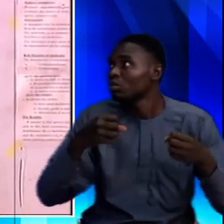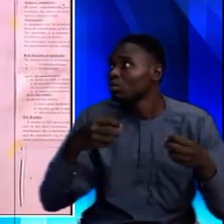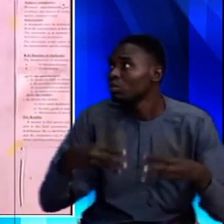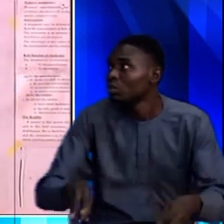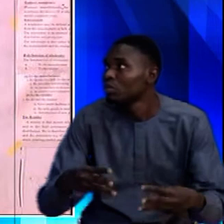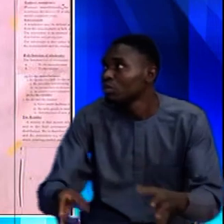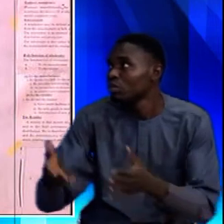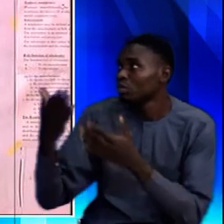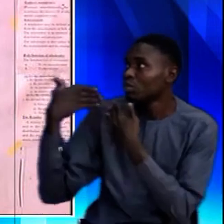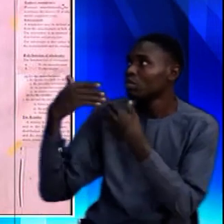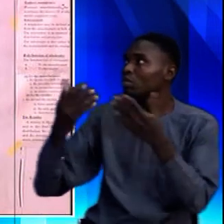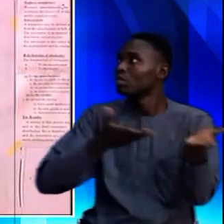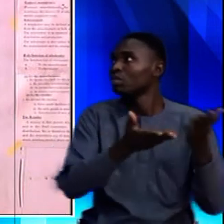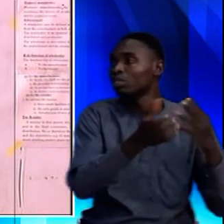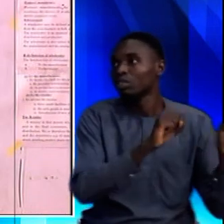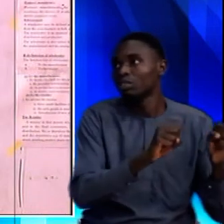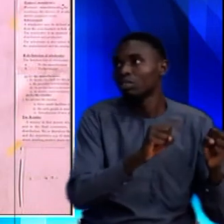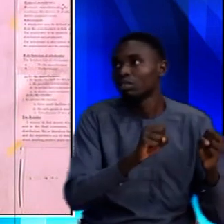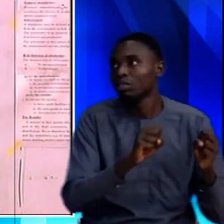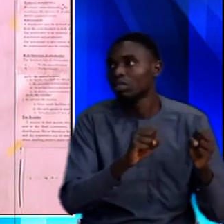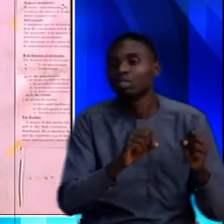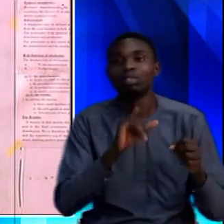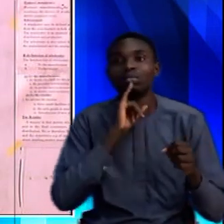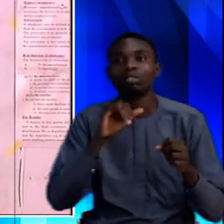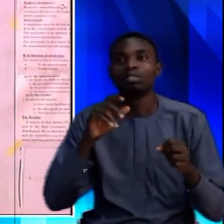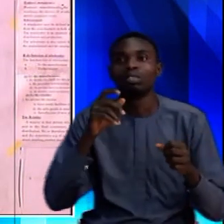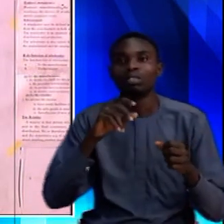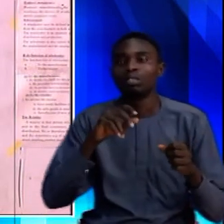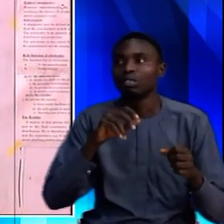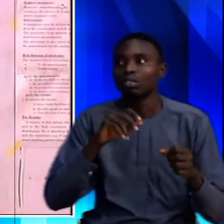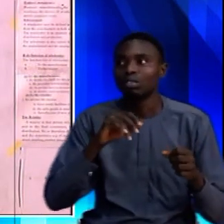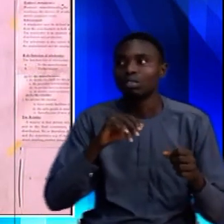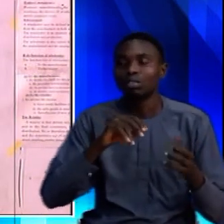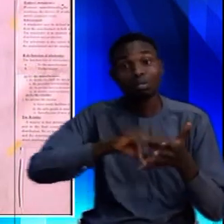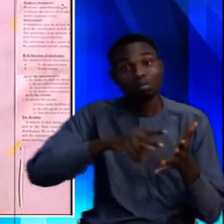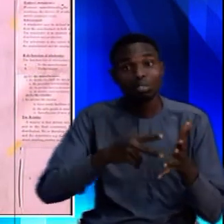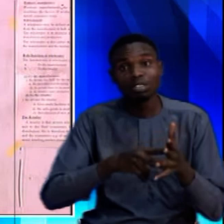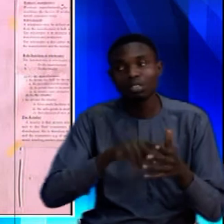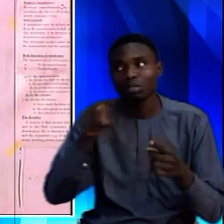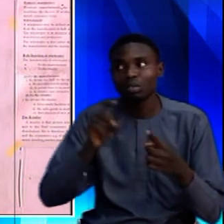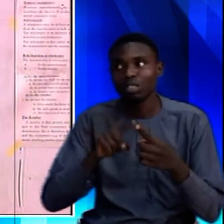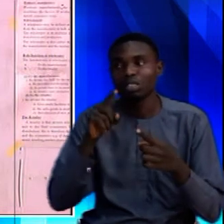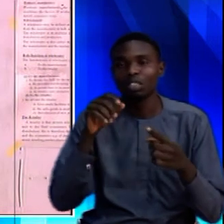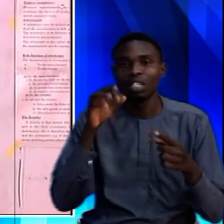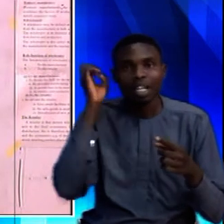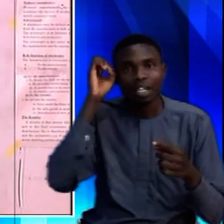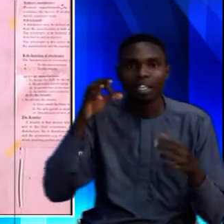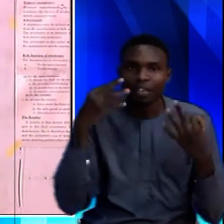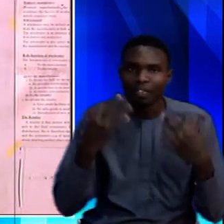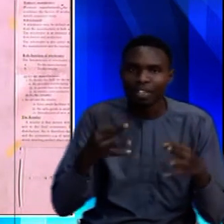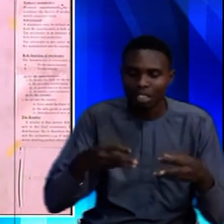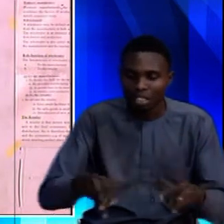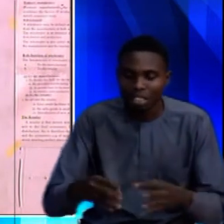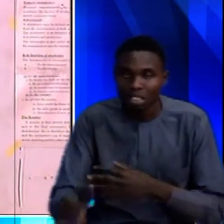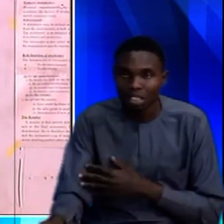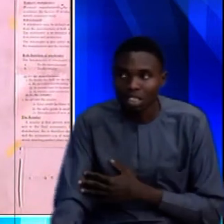services is a situation whereby after you have sold the product to you, the next thing, maybe there's some certain product that need to be assembled